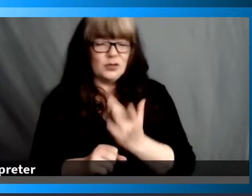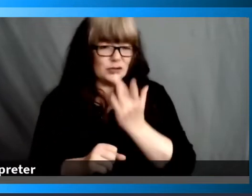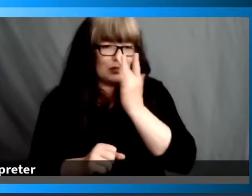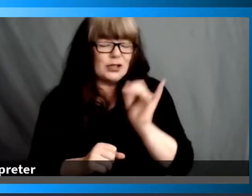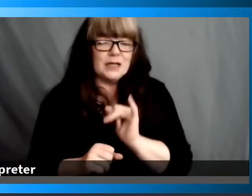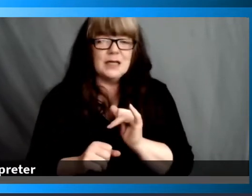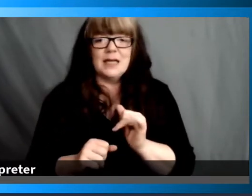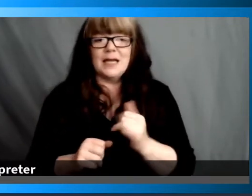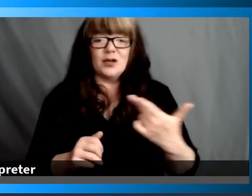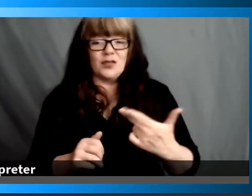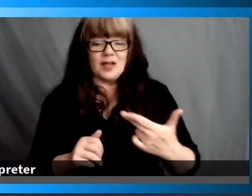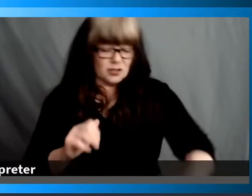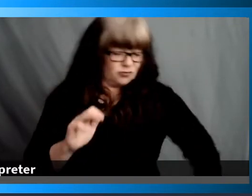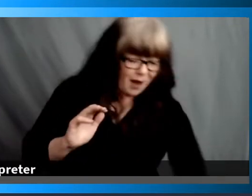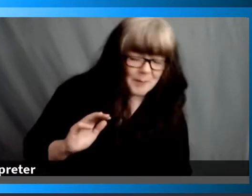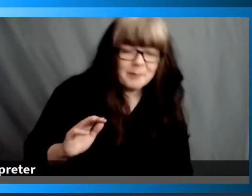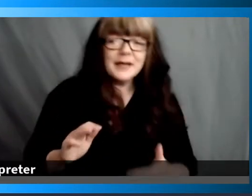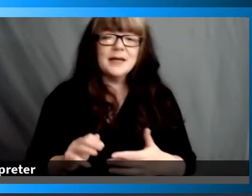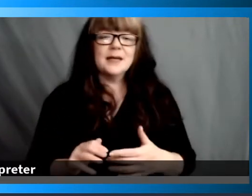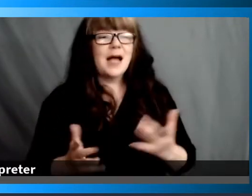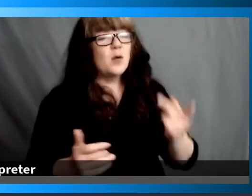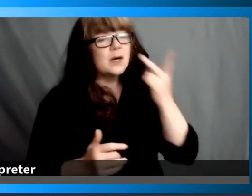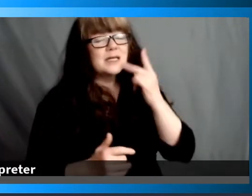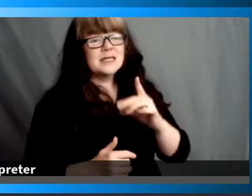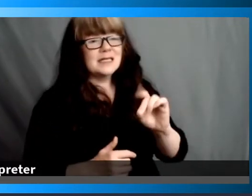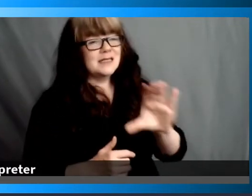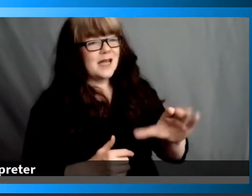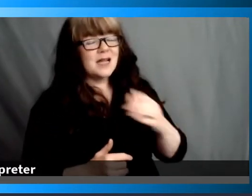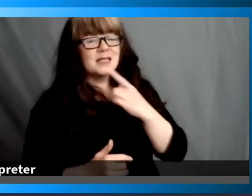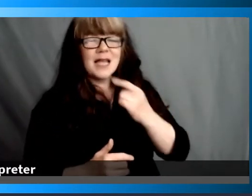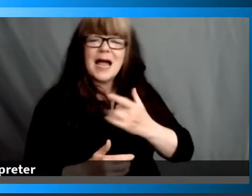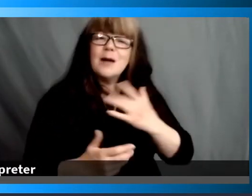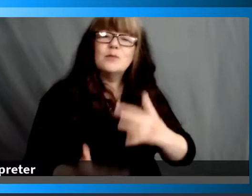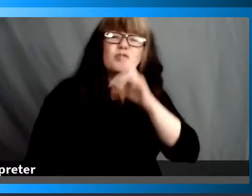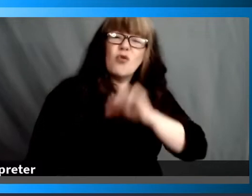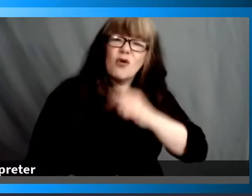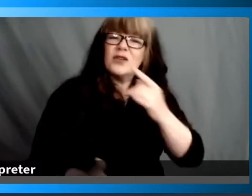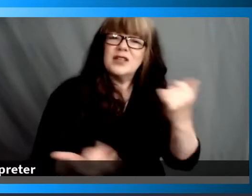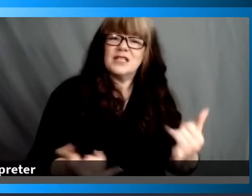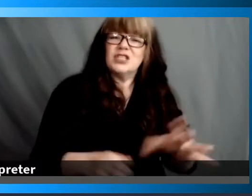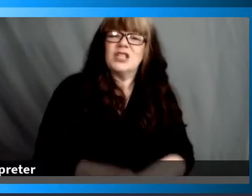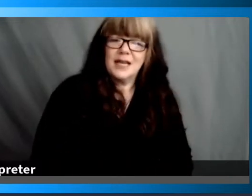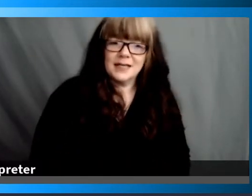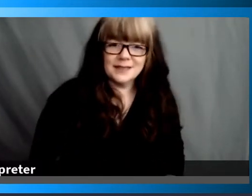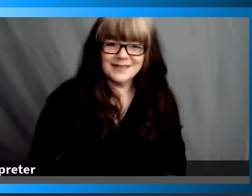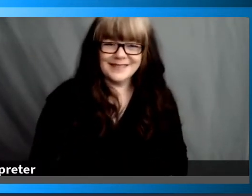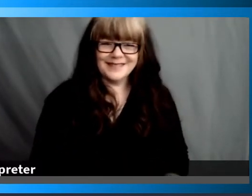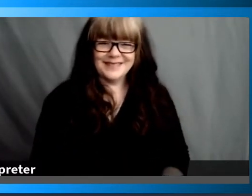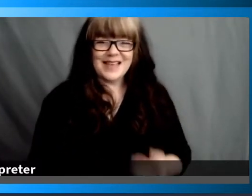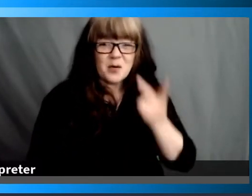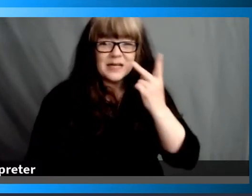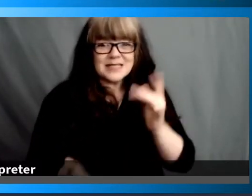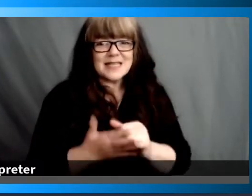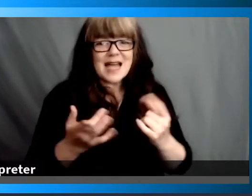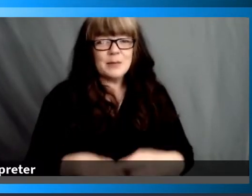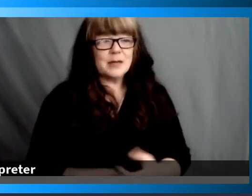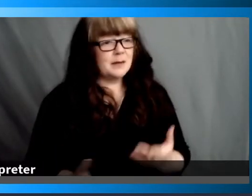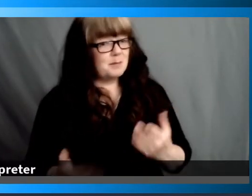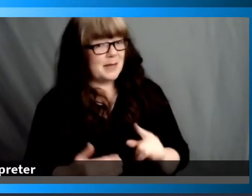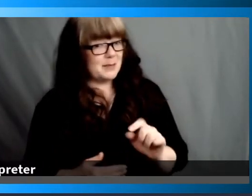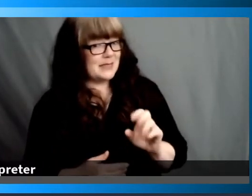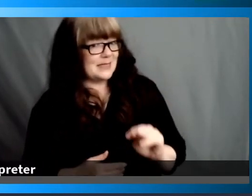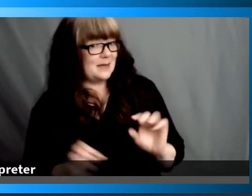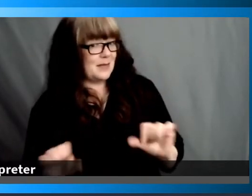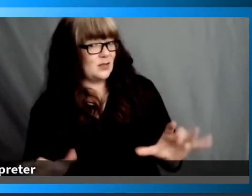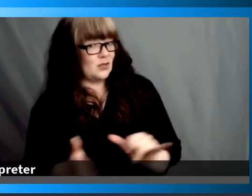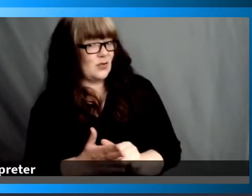gun. And I just want to see Doc Holliday constantly say, I'm too old for this shit. Yes, right. Oh, maybe you can get Tim really to do that for us,